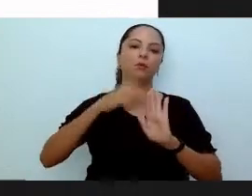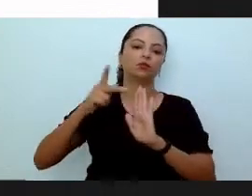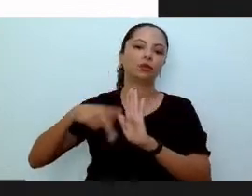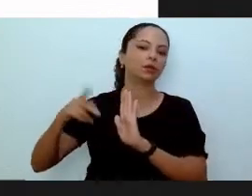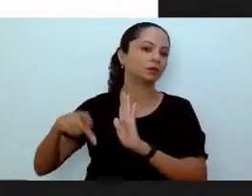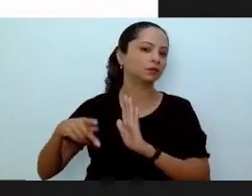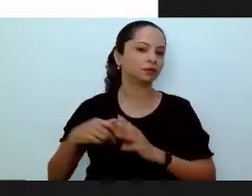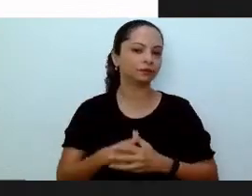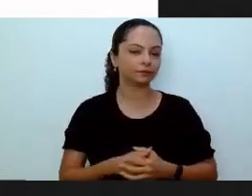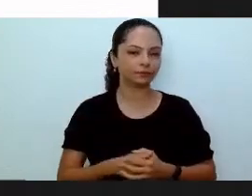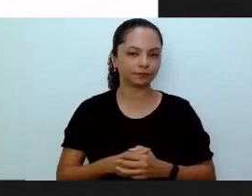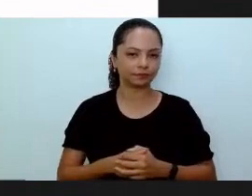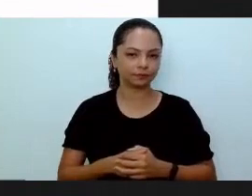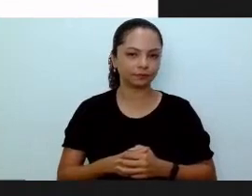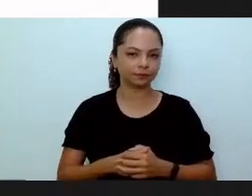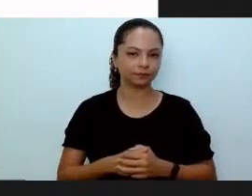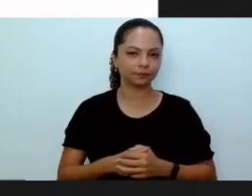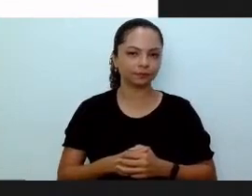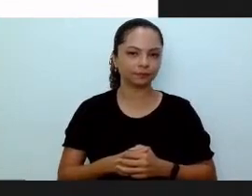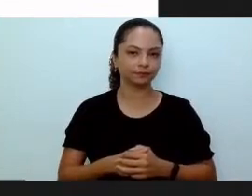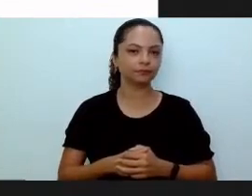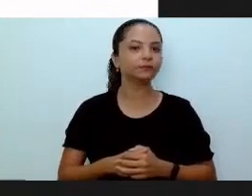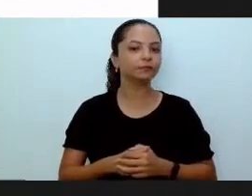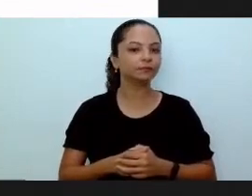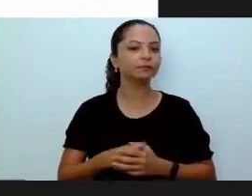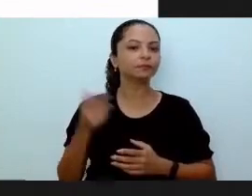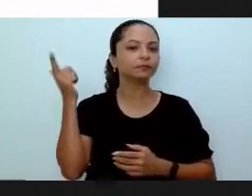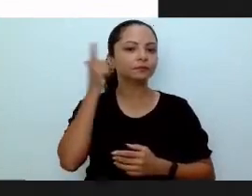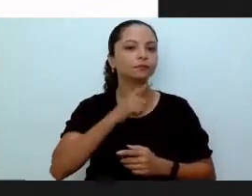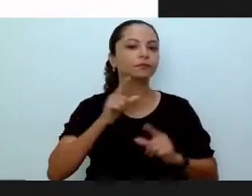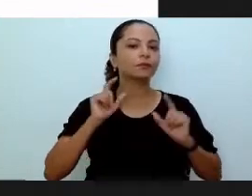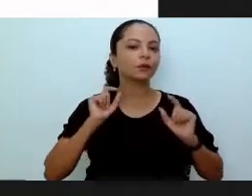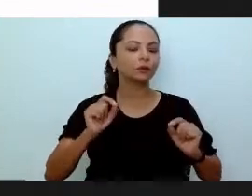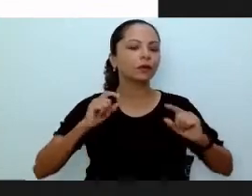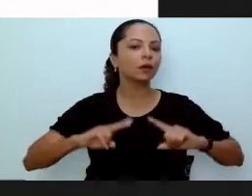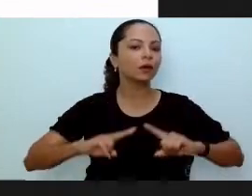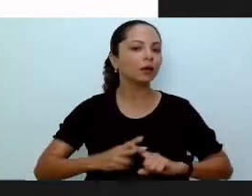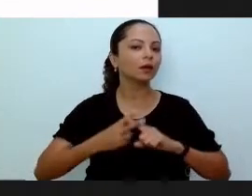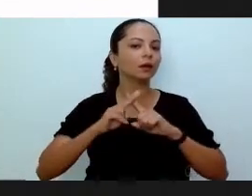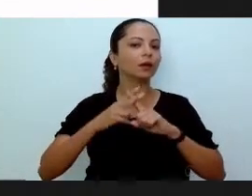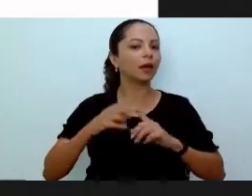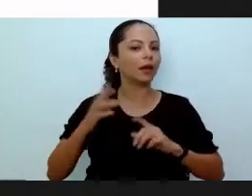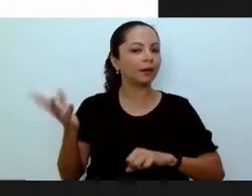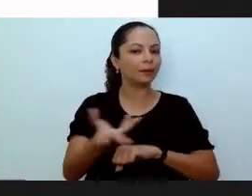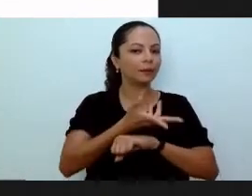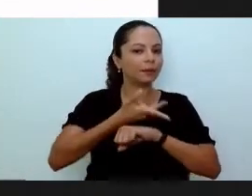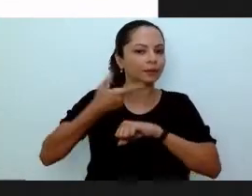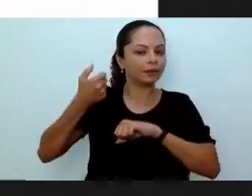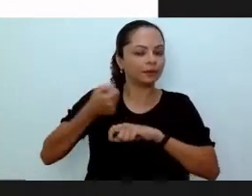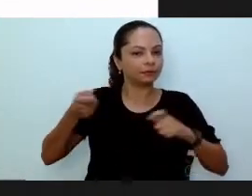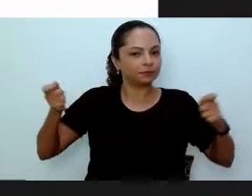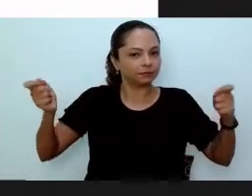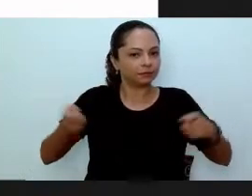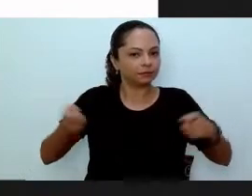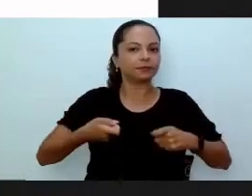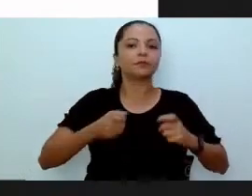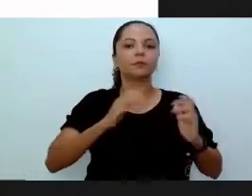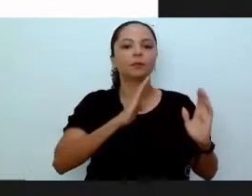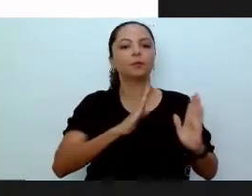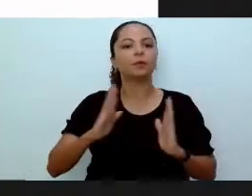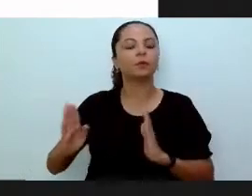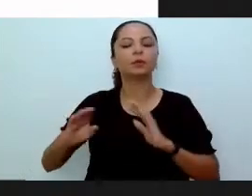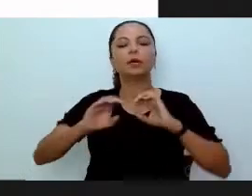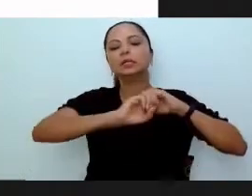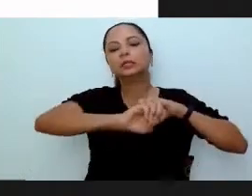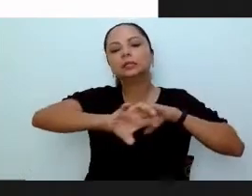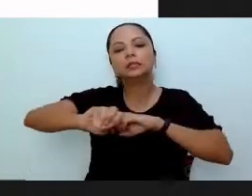Hoje proporcionou a possibilidade de desenvolver habilidades e competências no processo de ensino e aprendizado de língua inglesa para os nossos